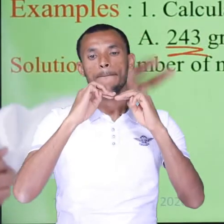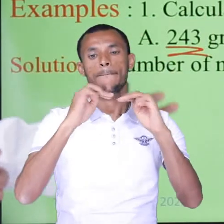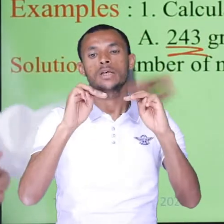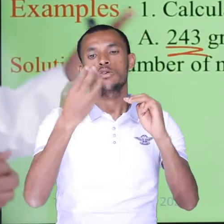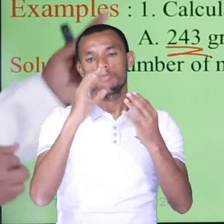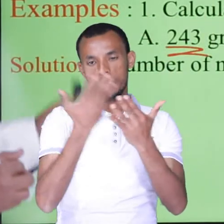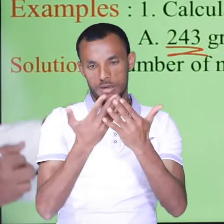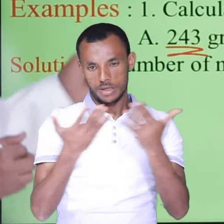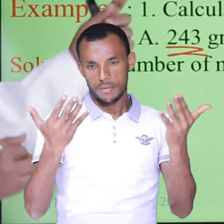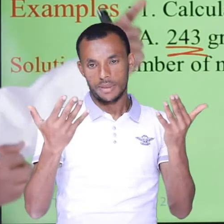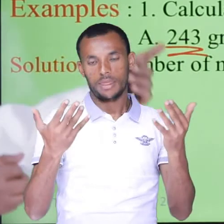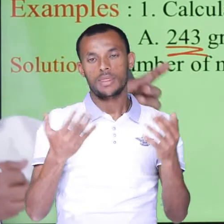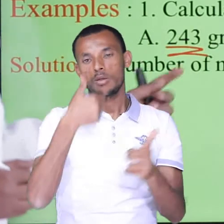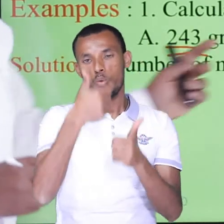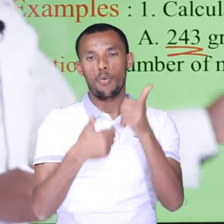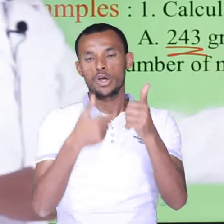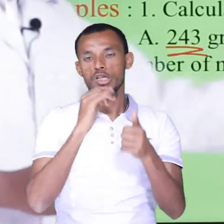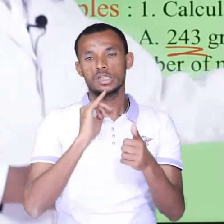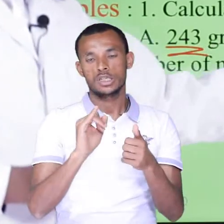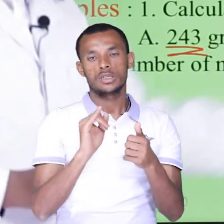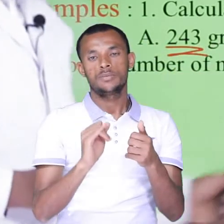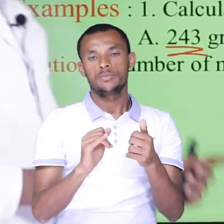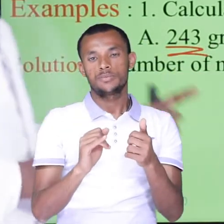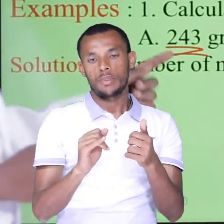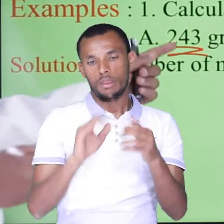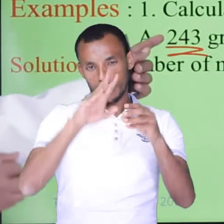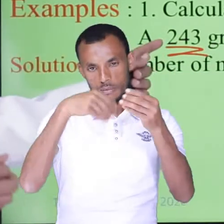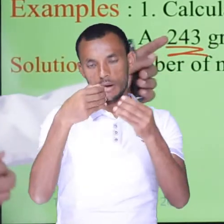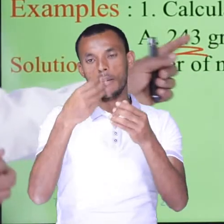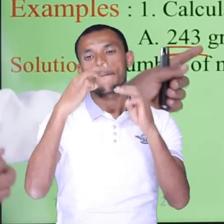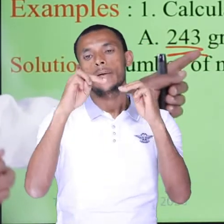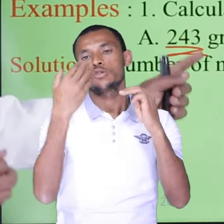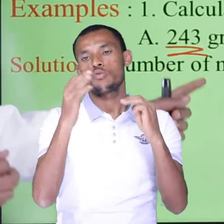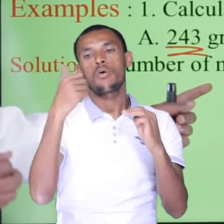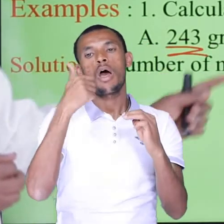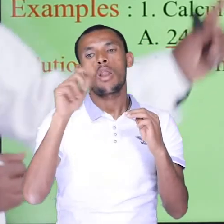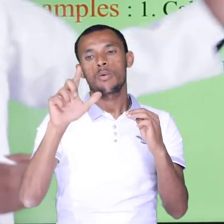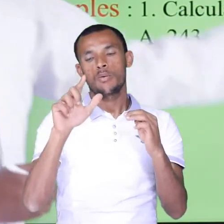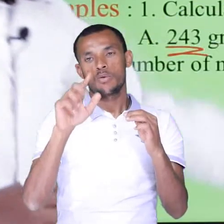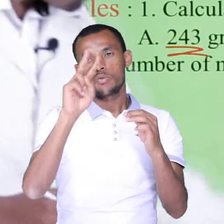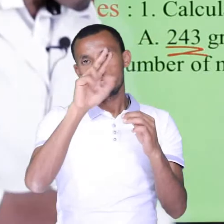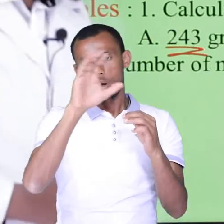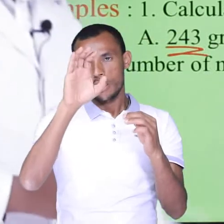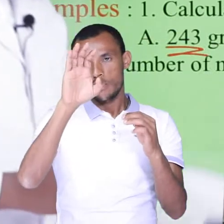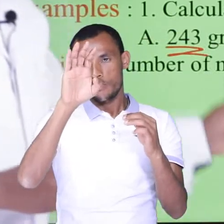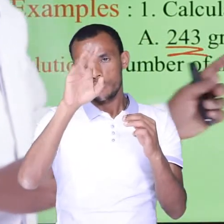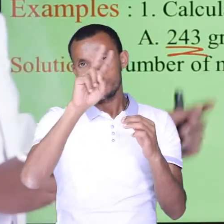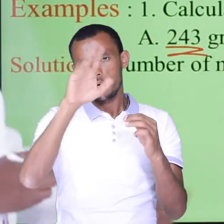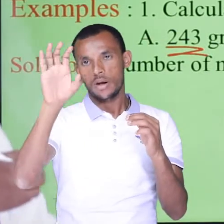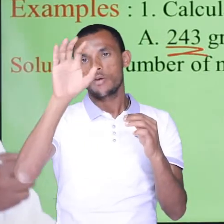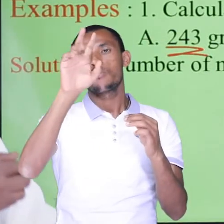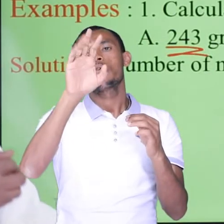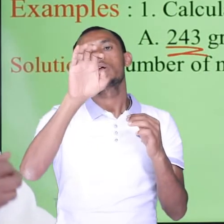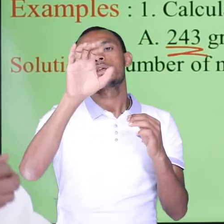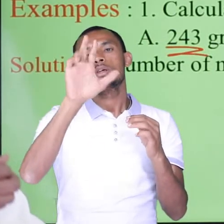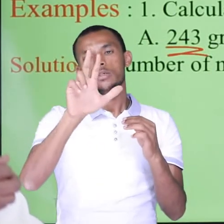the substance, which is the given mass of aluminum, that is 243 gram, divided by the